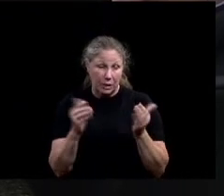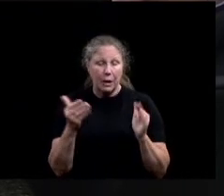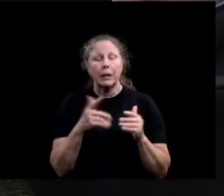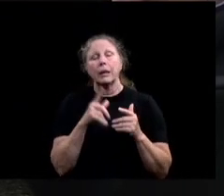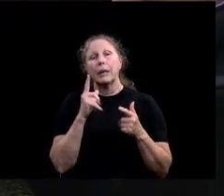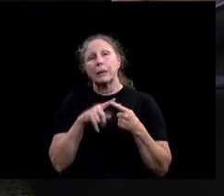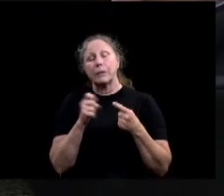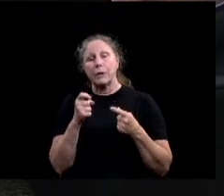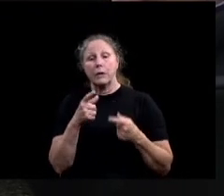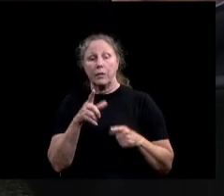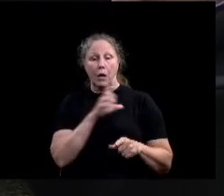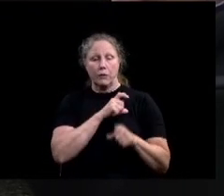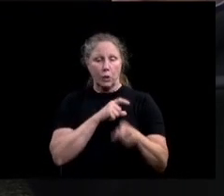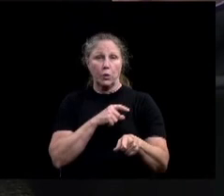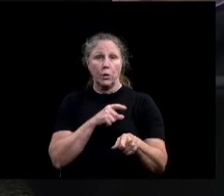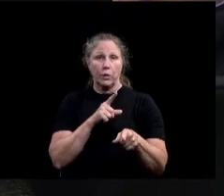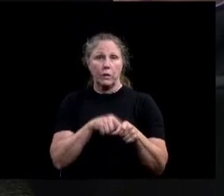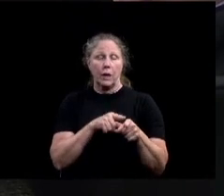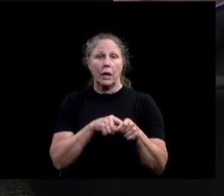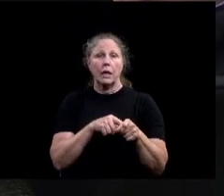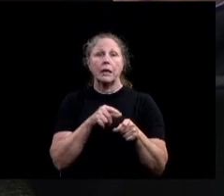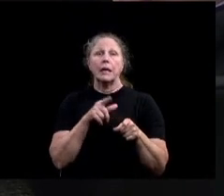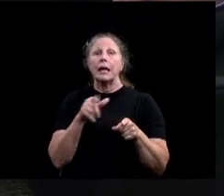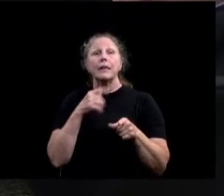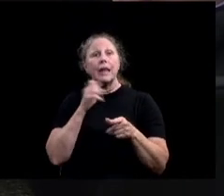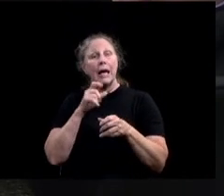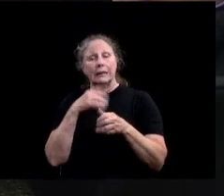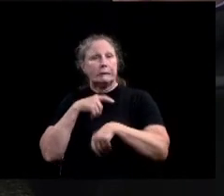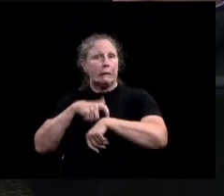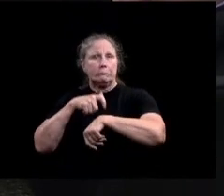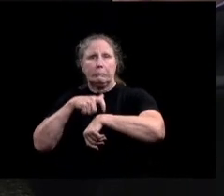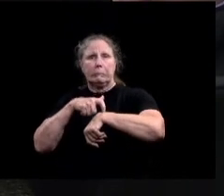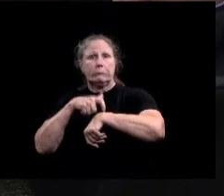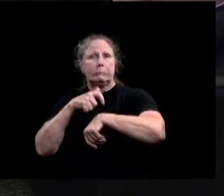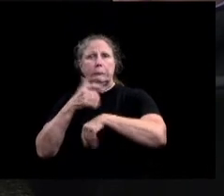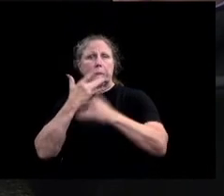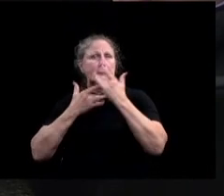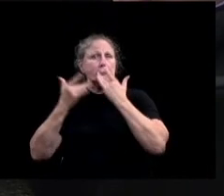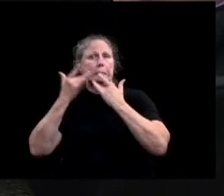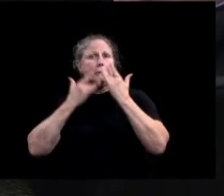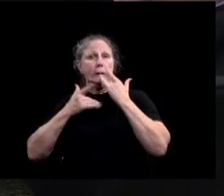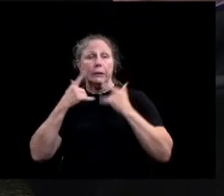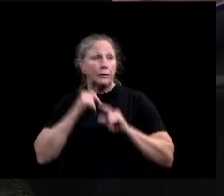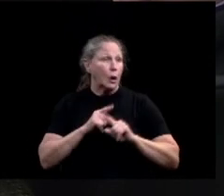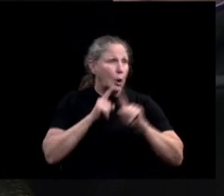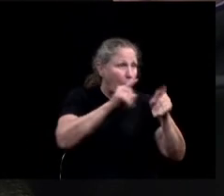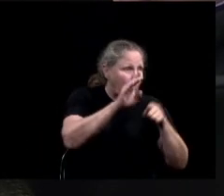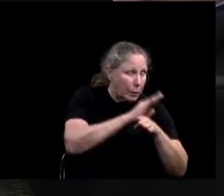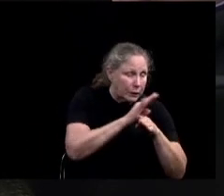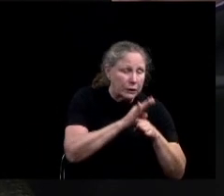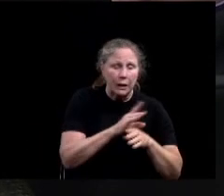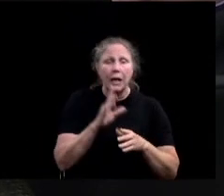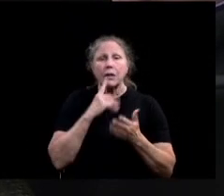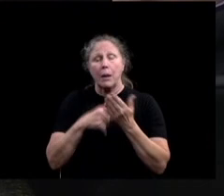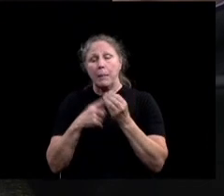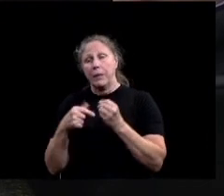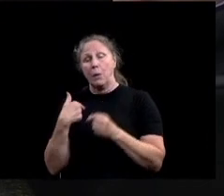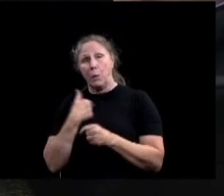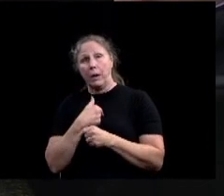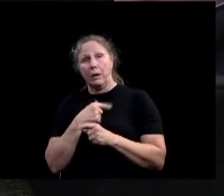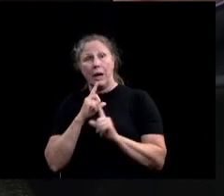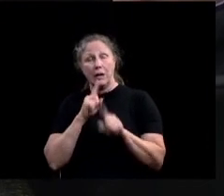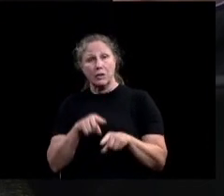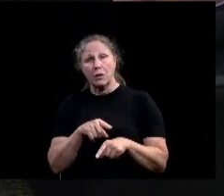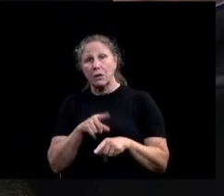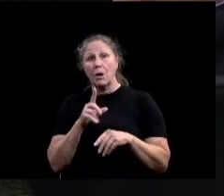hours in the day between calls for service. At the beginning, I talked about the fact that we answer over 100,000 calls for service a